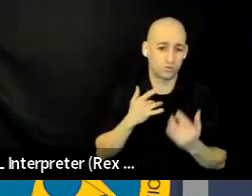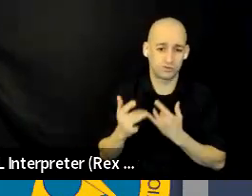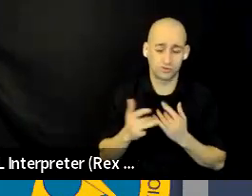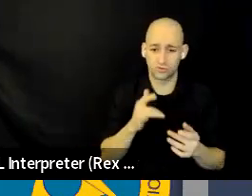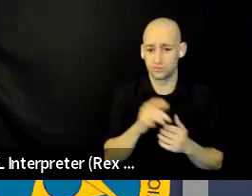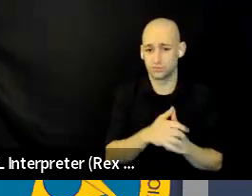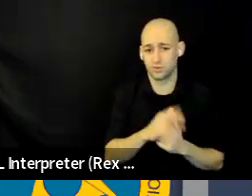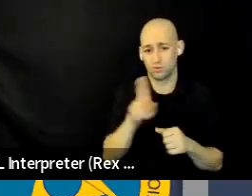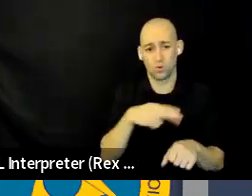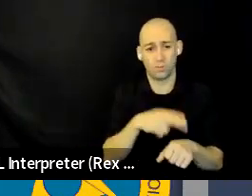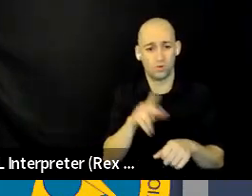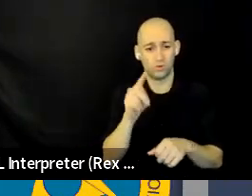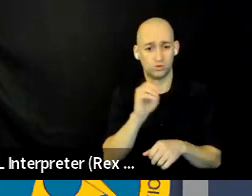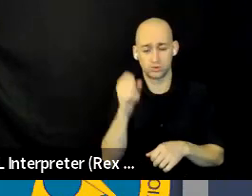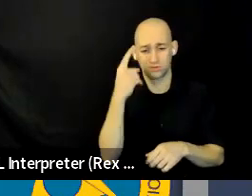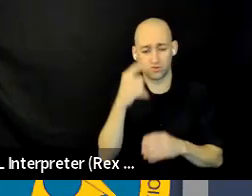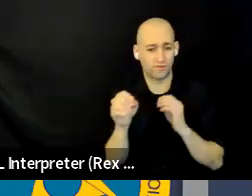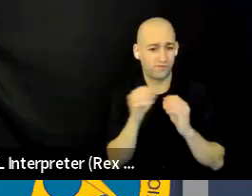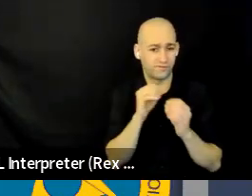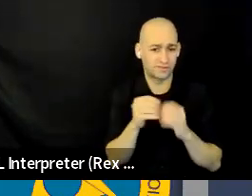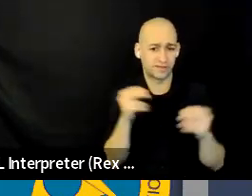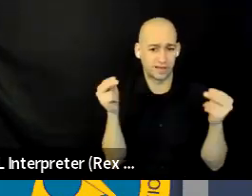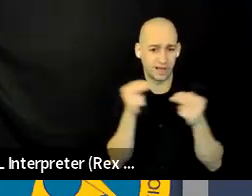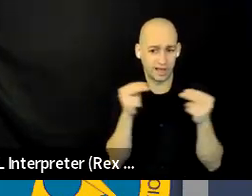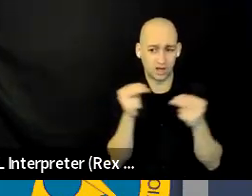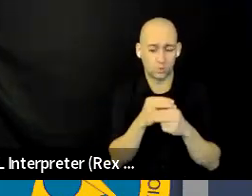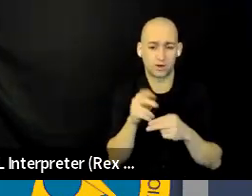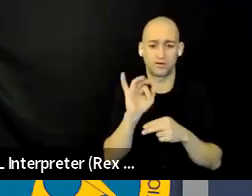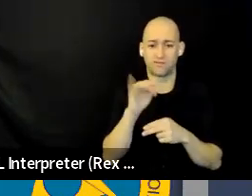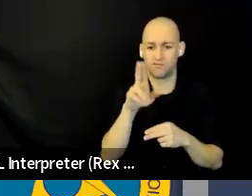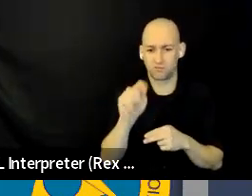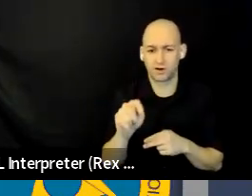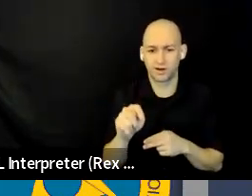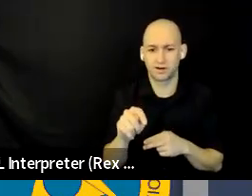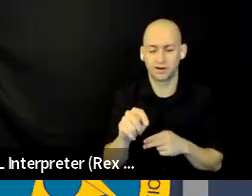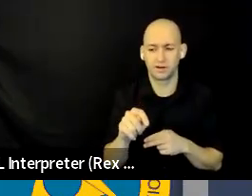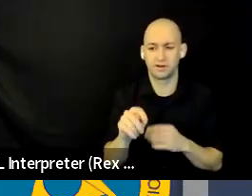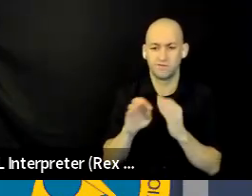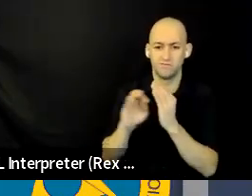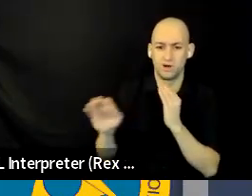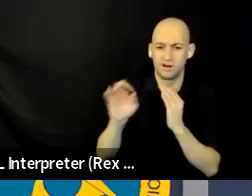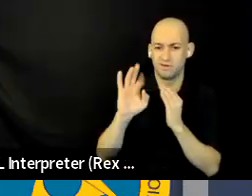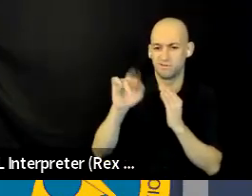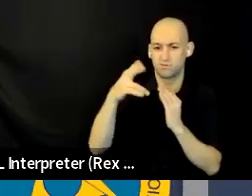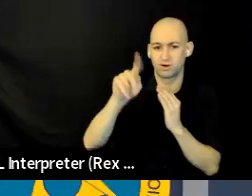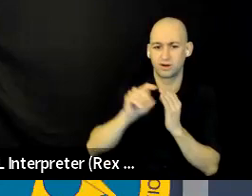normal tools for fixing highway freight bottlenecks in particular will be minimized, if